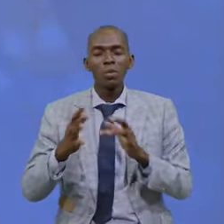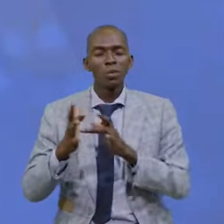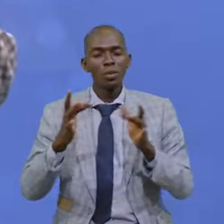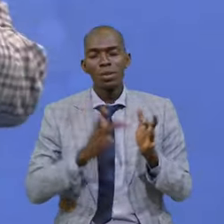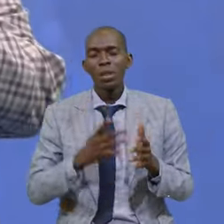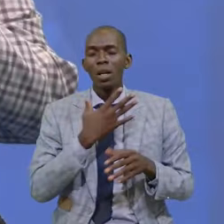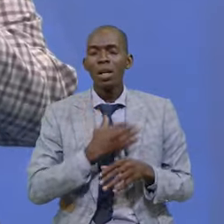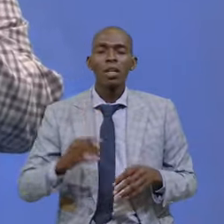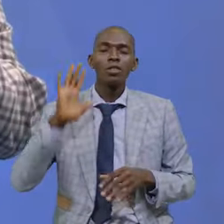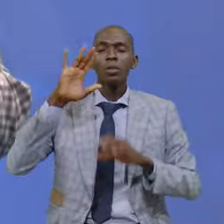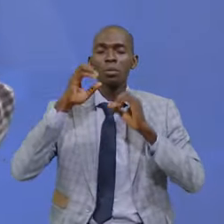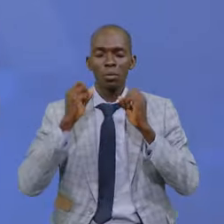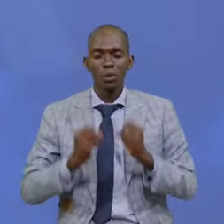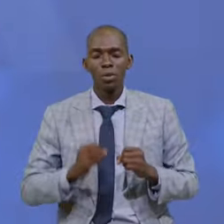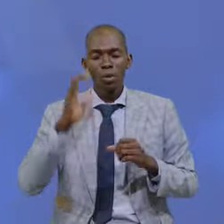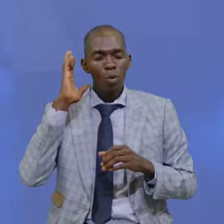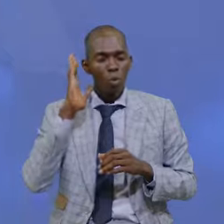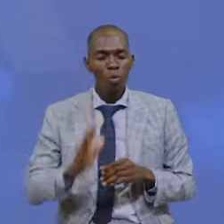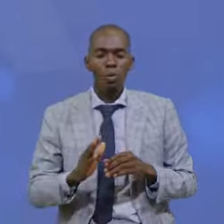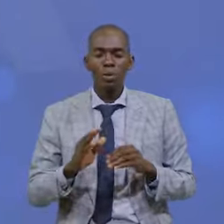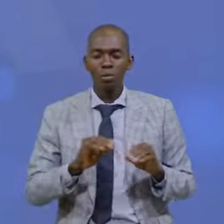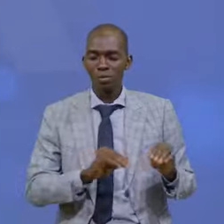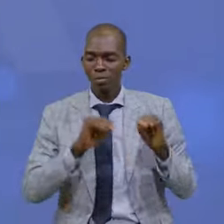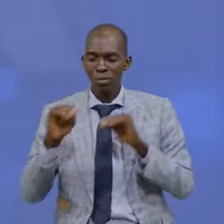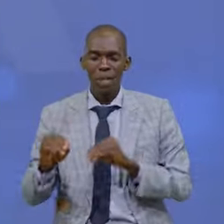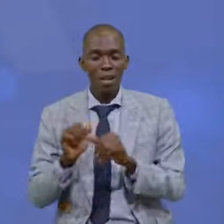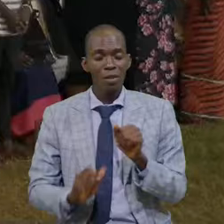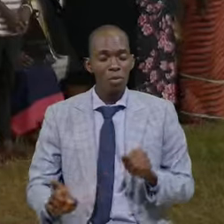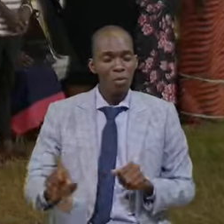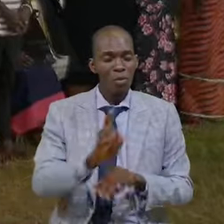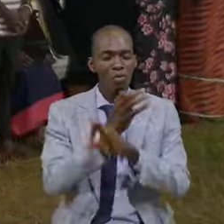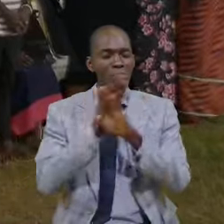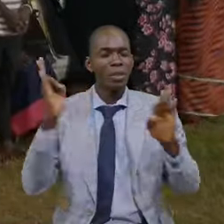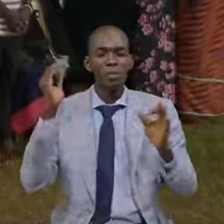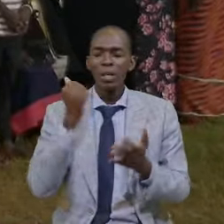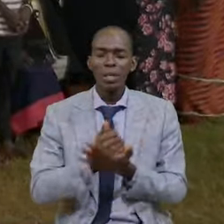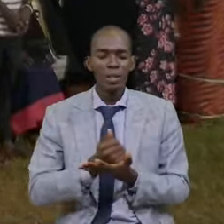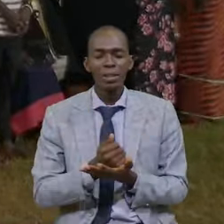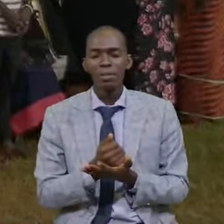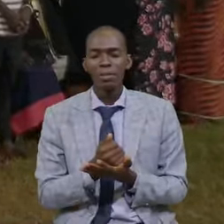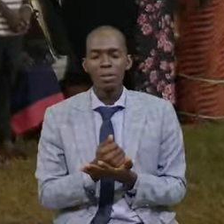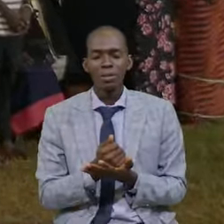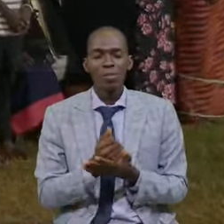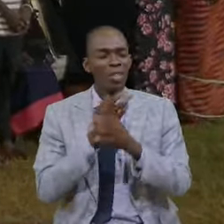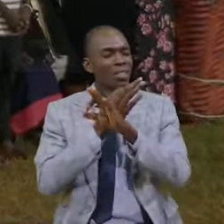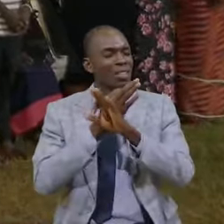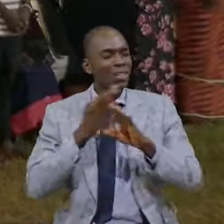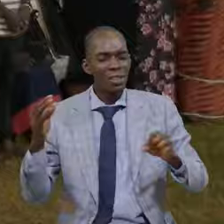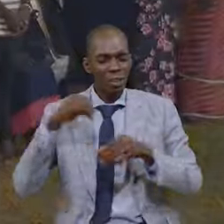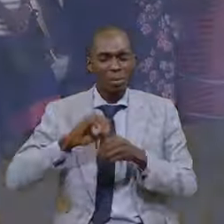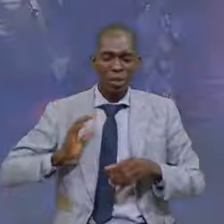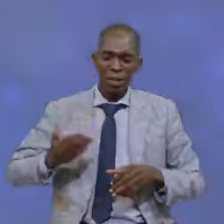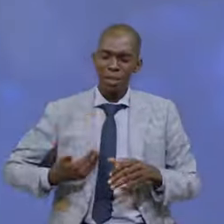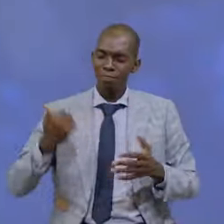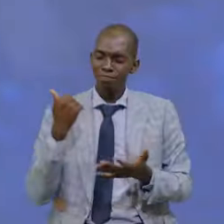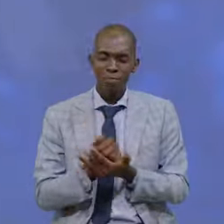your power will set everyone free. Free in their soul,